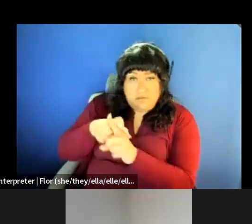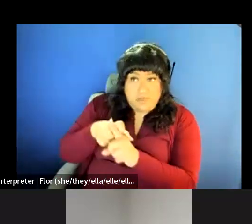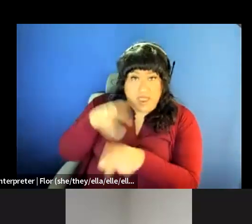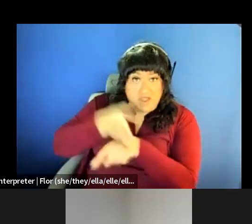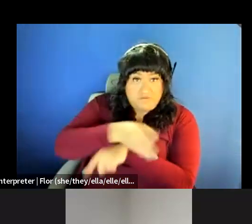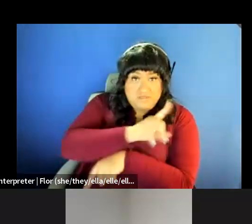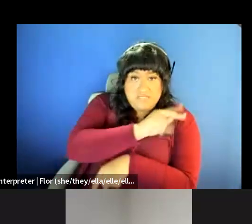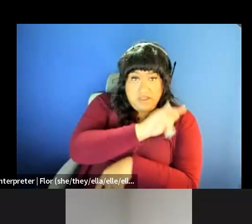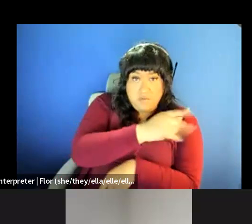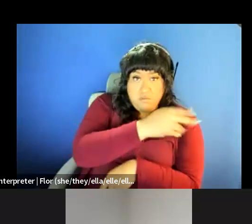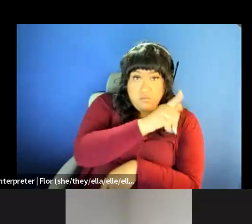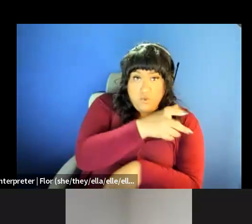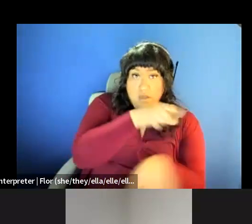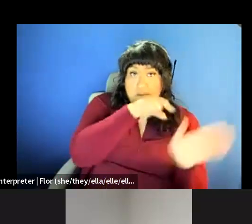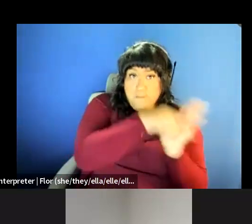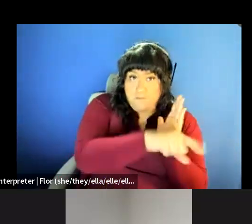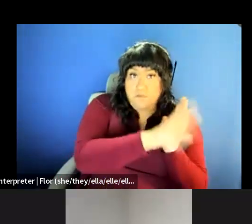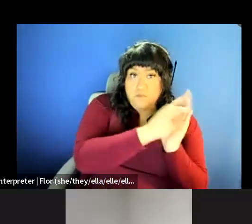here in Rochester, we've been trying to get